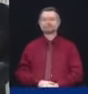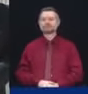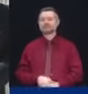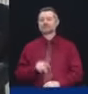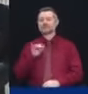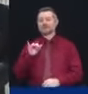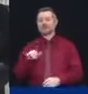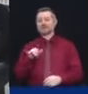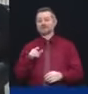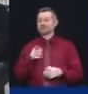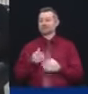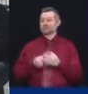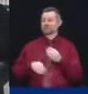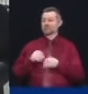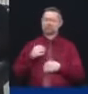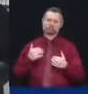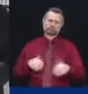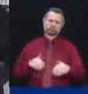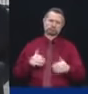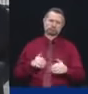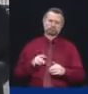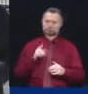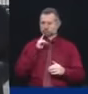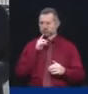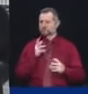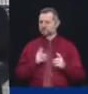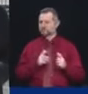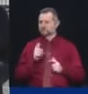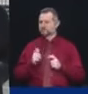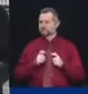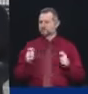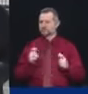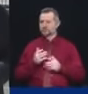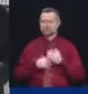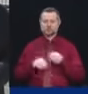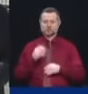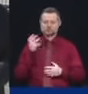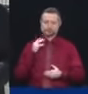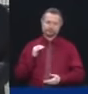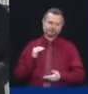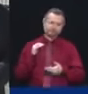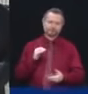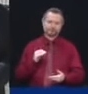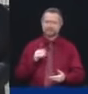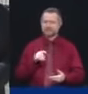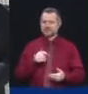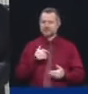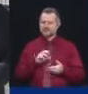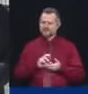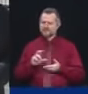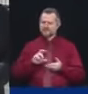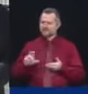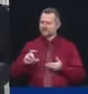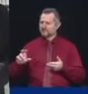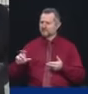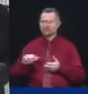most formidable budgets that we have done ever. It invests in New York, it